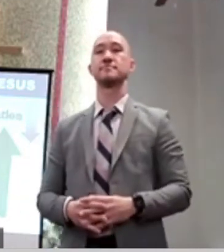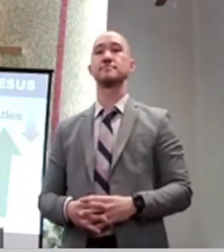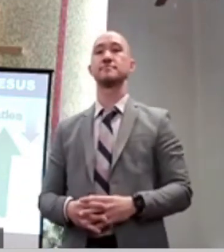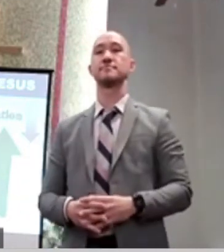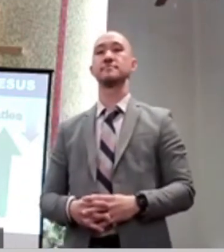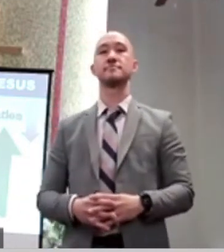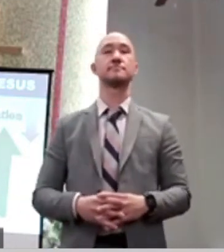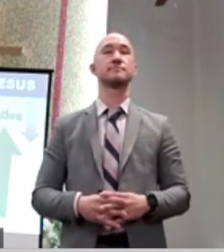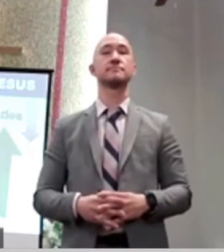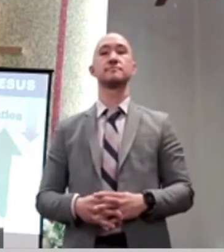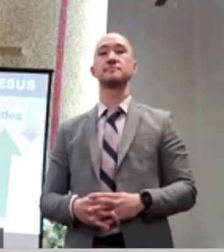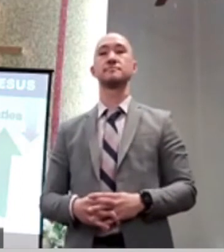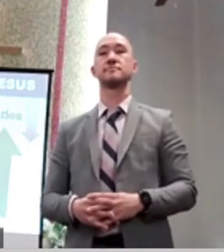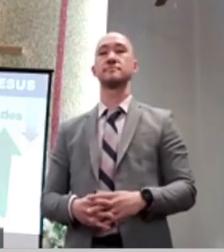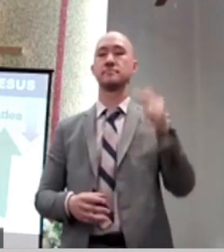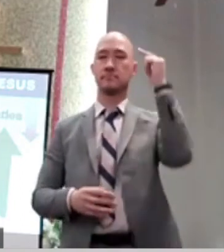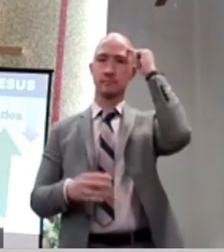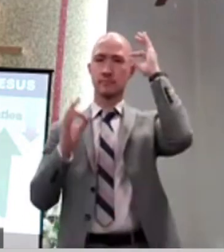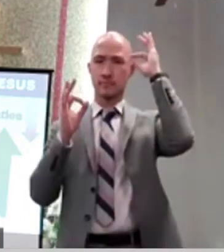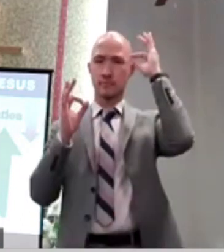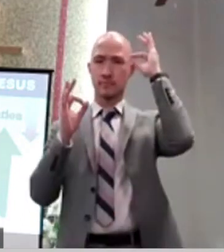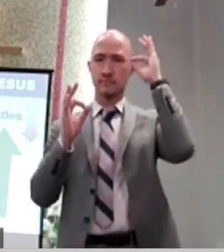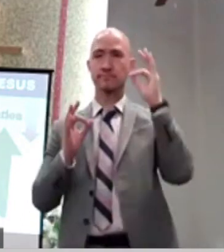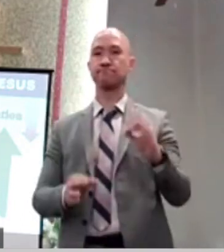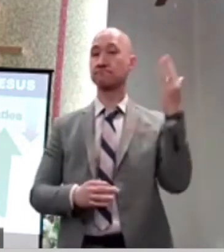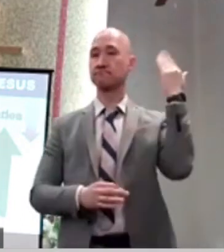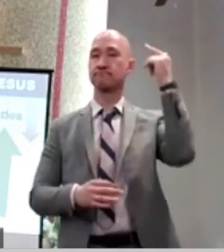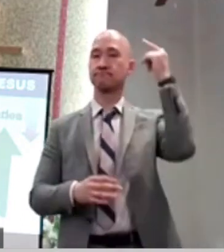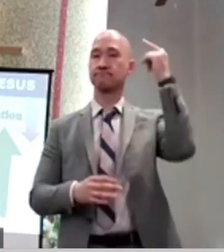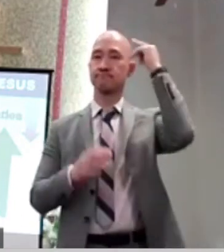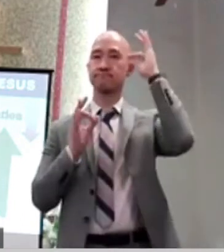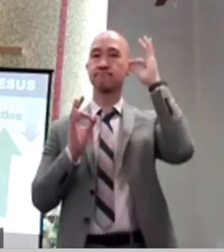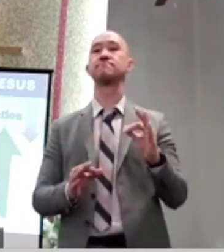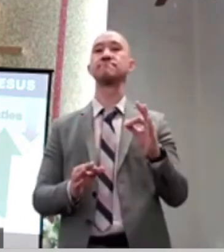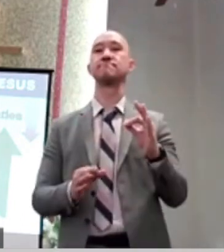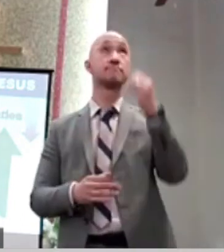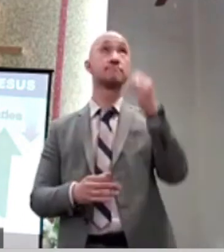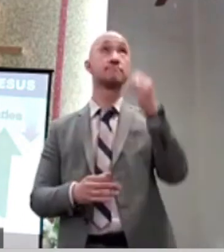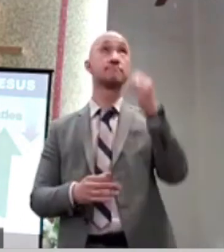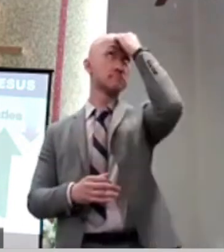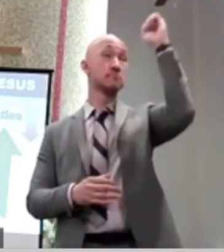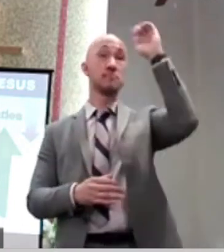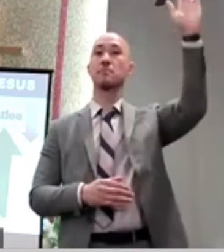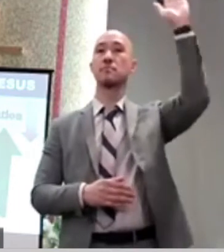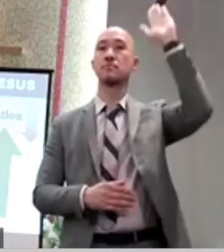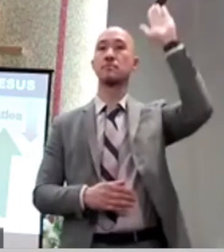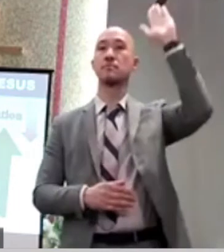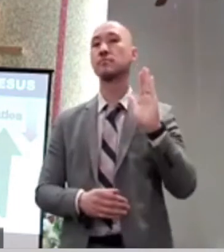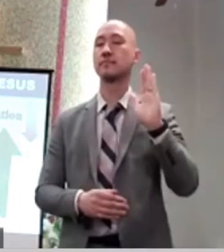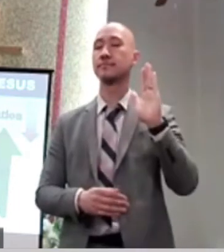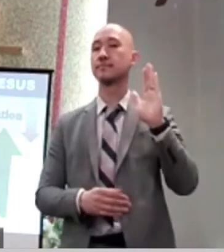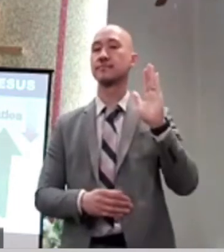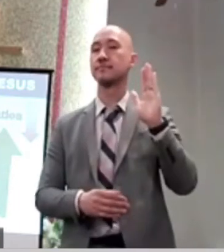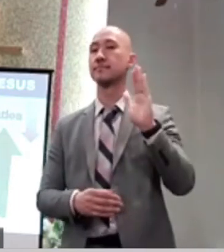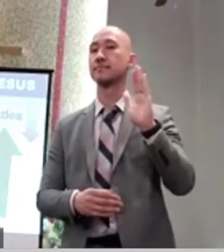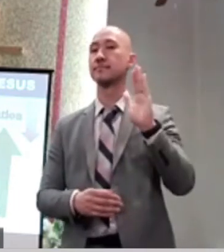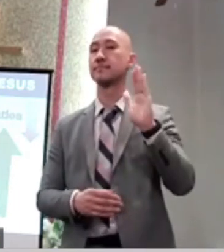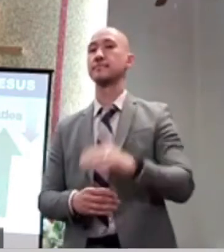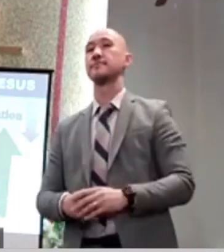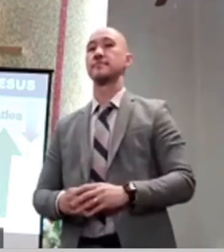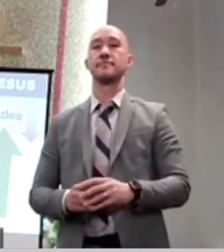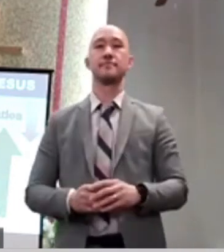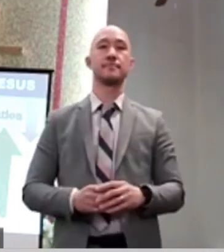We decided to abandon God's teaching. We decided to think that we knew better than God. And